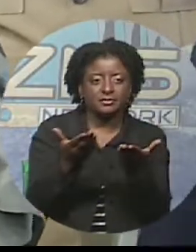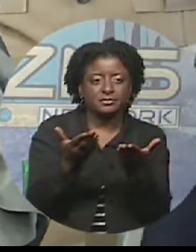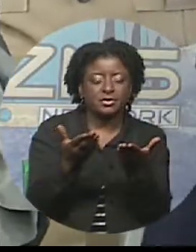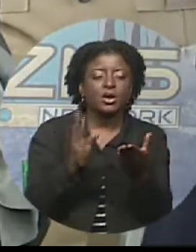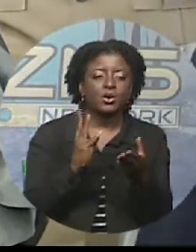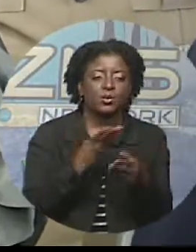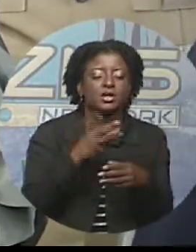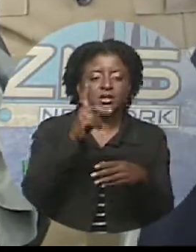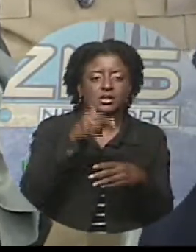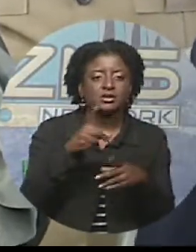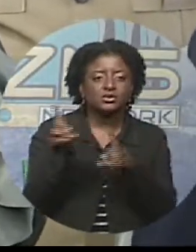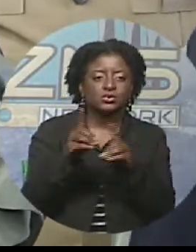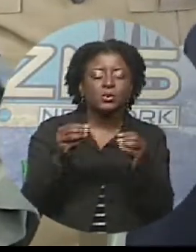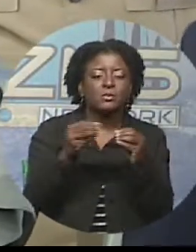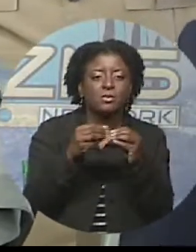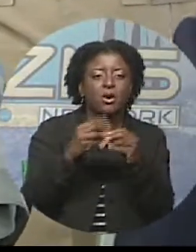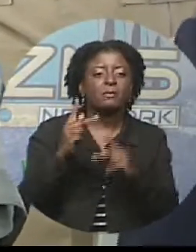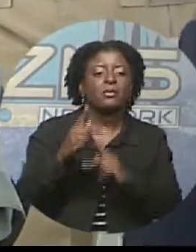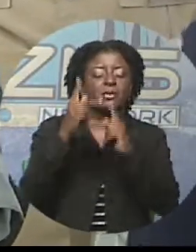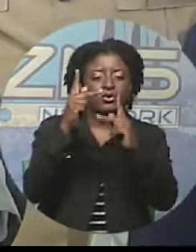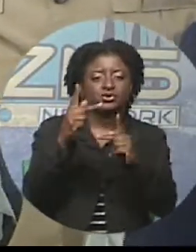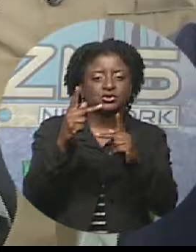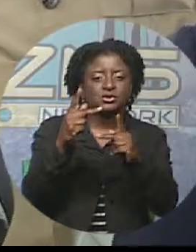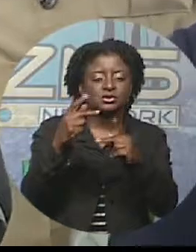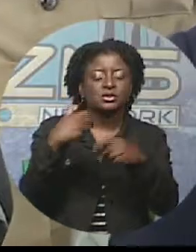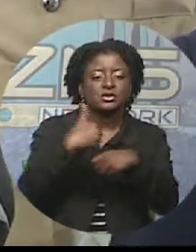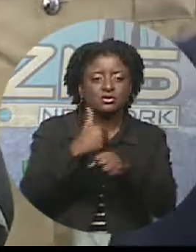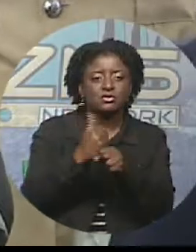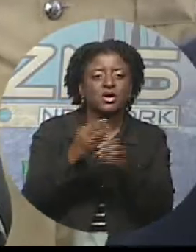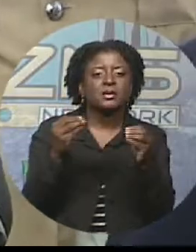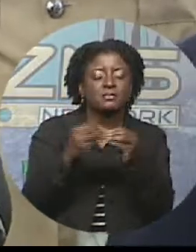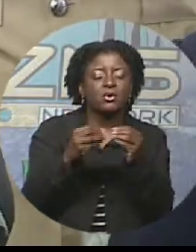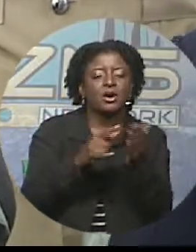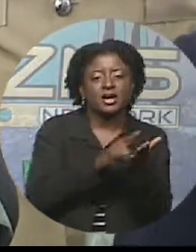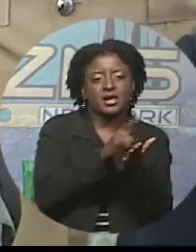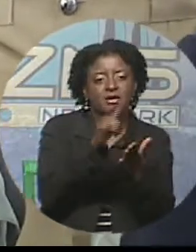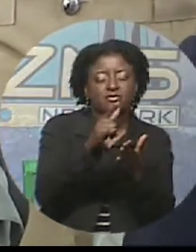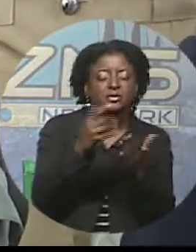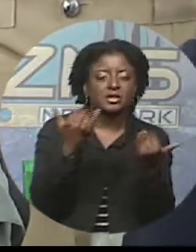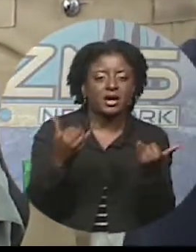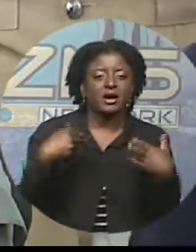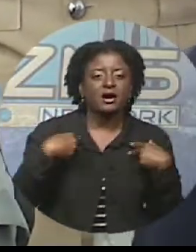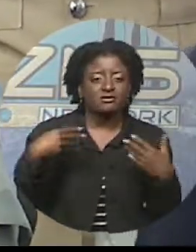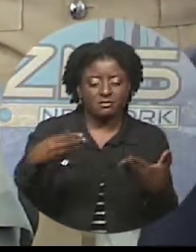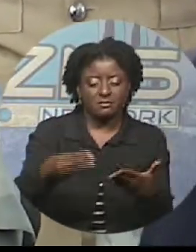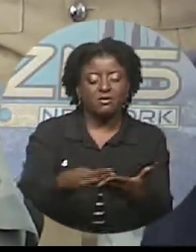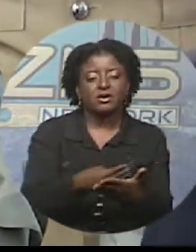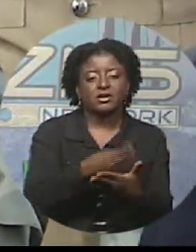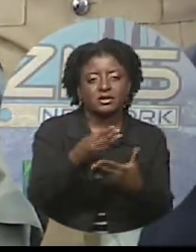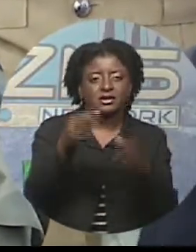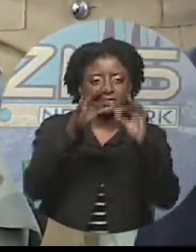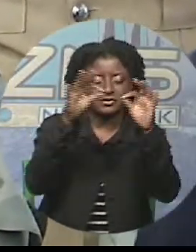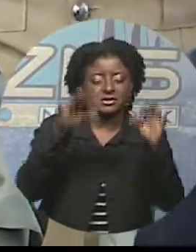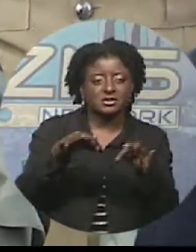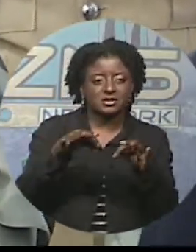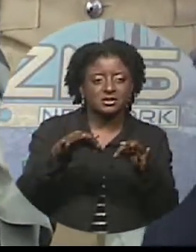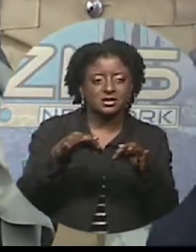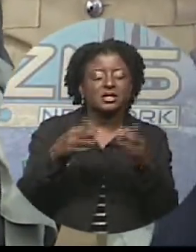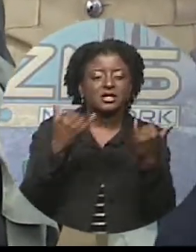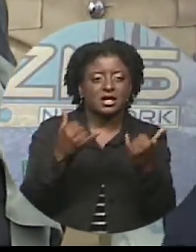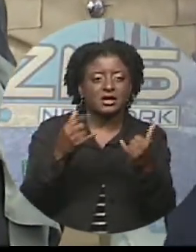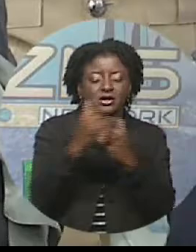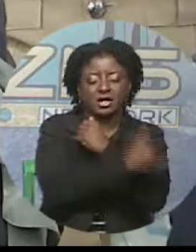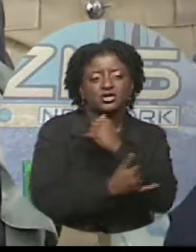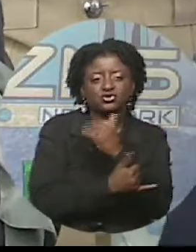more airlift to come to Abaco. But again, we have modernized this facility. We have caused our country again to be seen as a